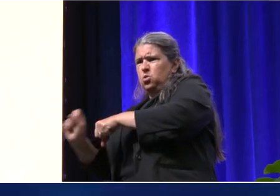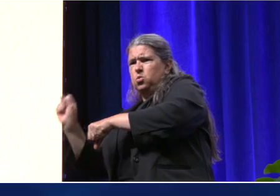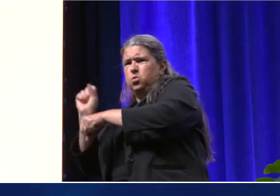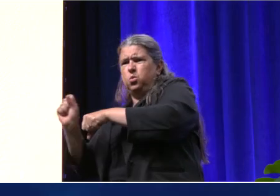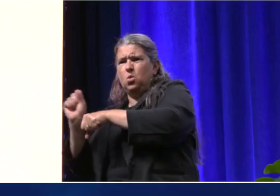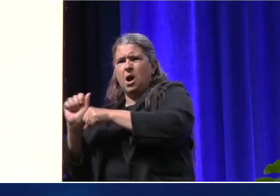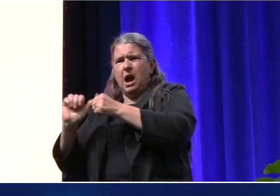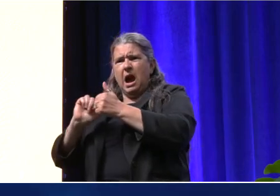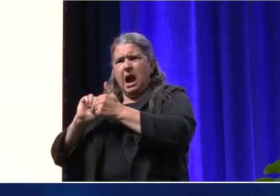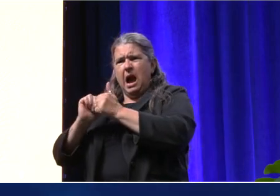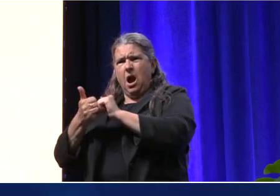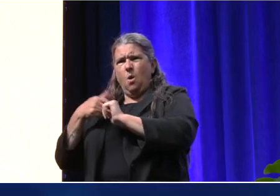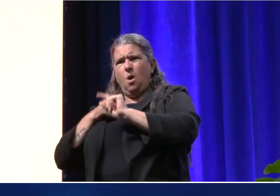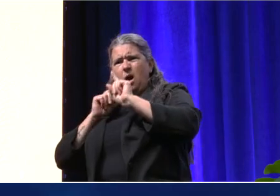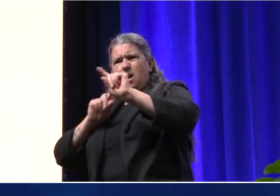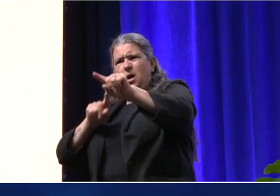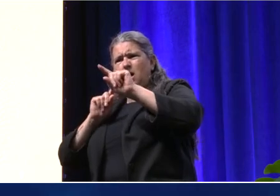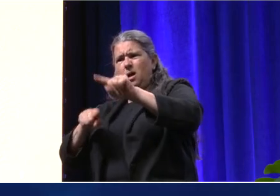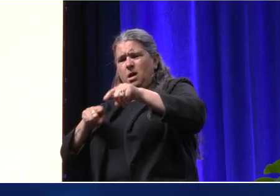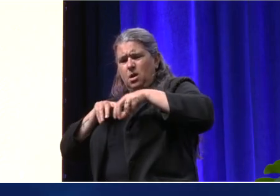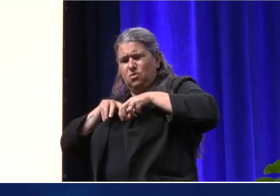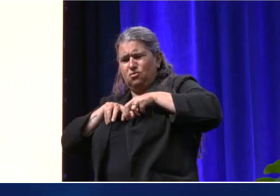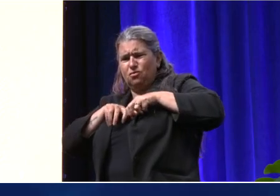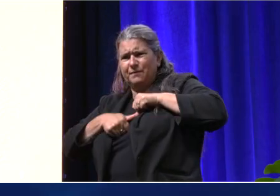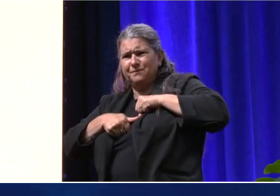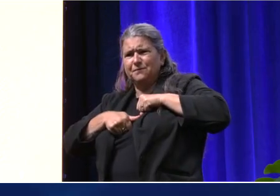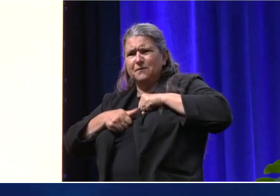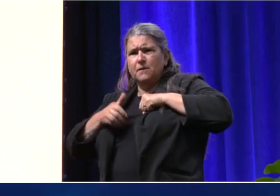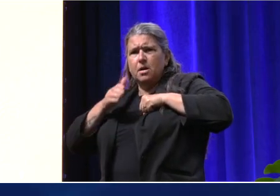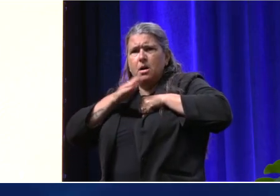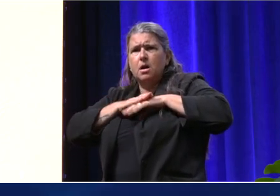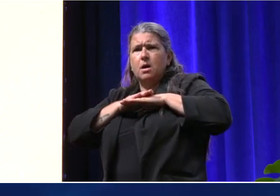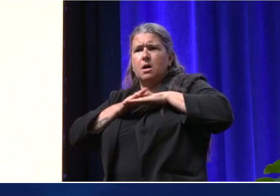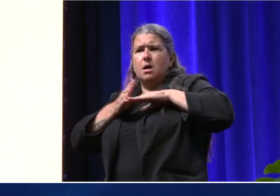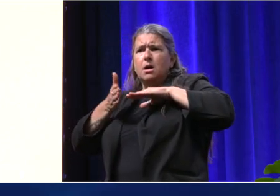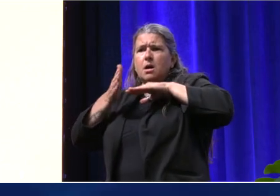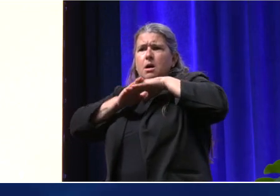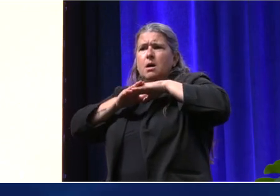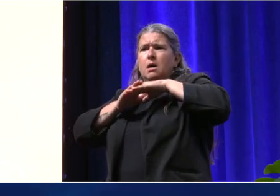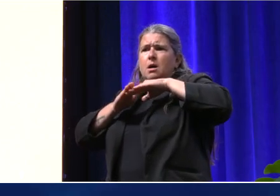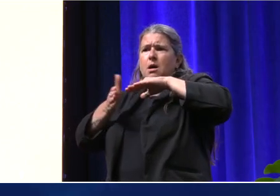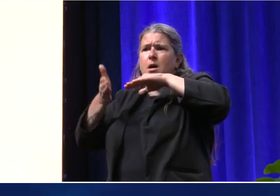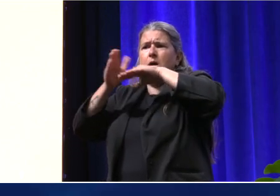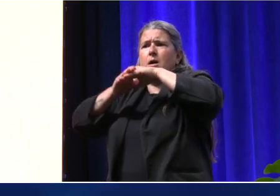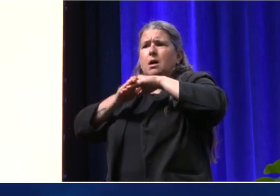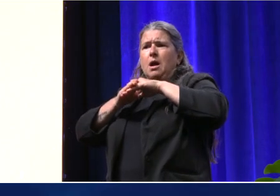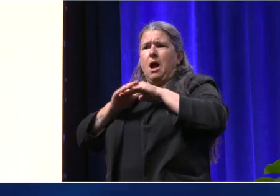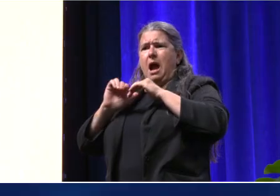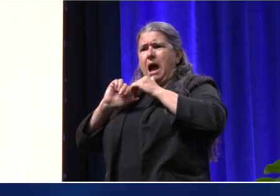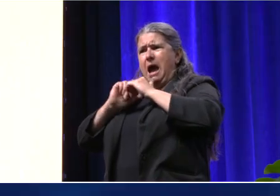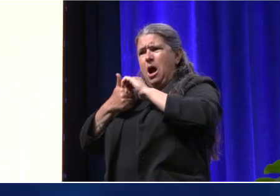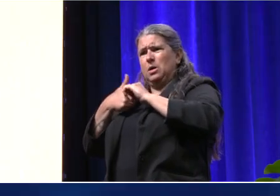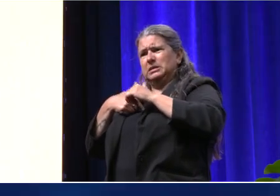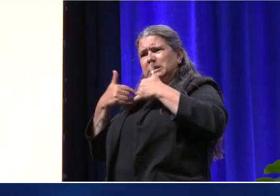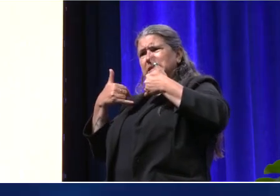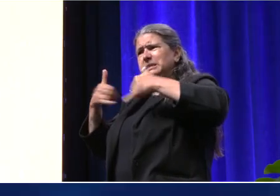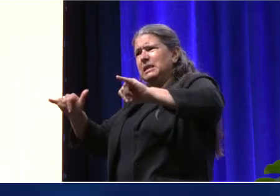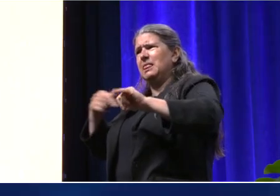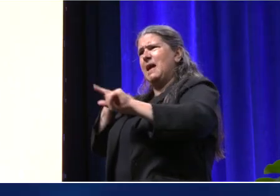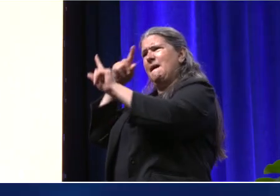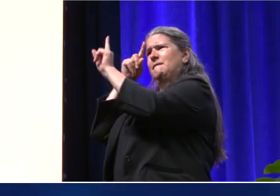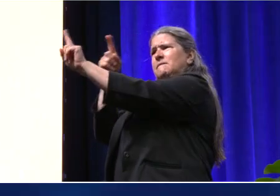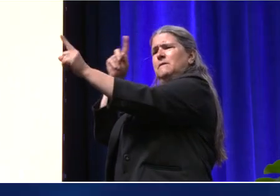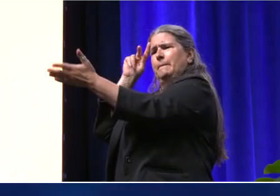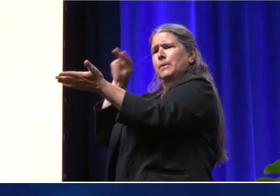this grief piling up? How do we make our work meaningful despite all this grief? And in this moment of overdose